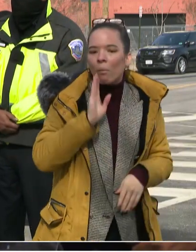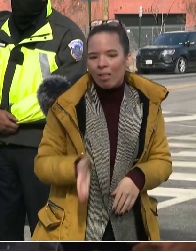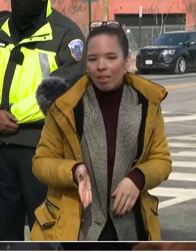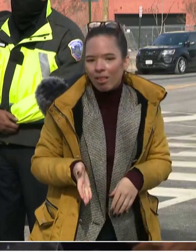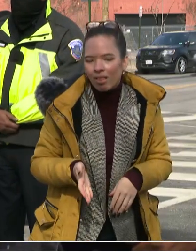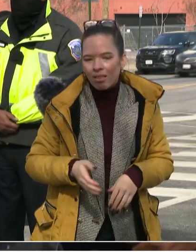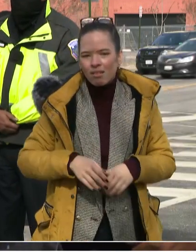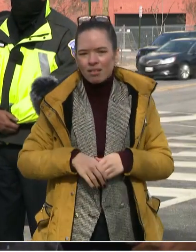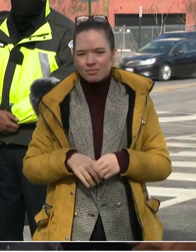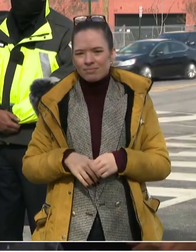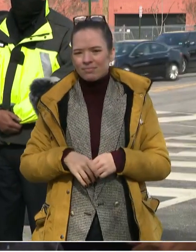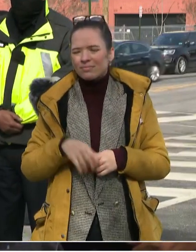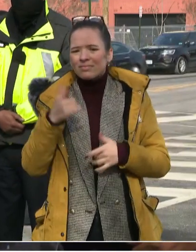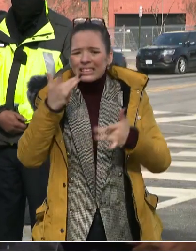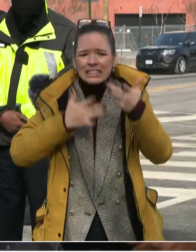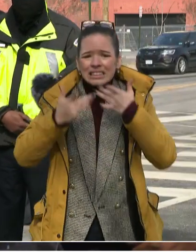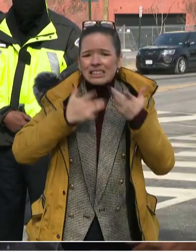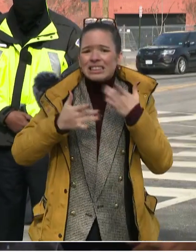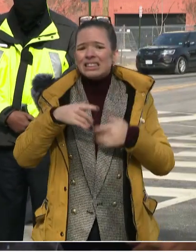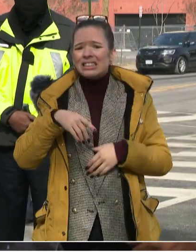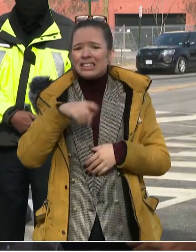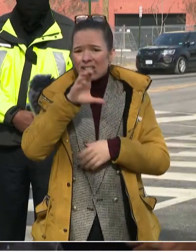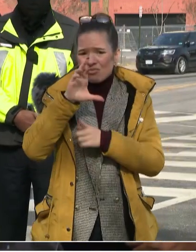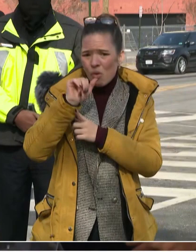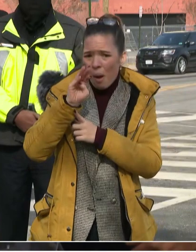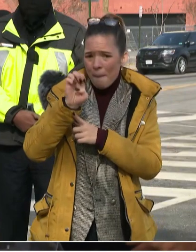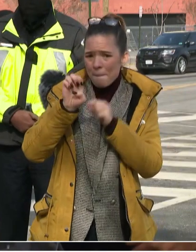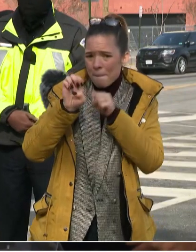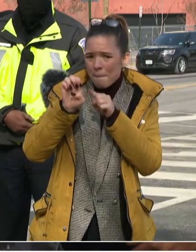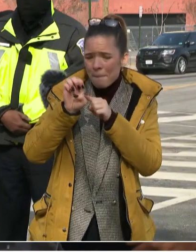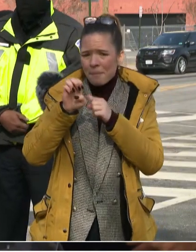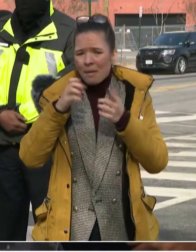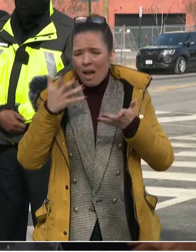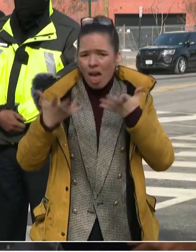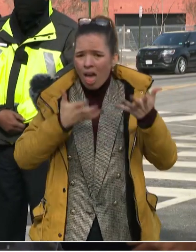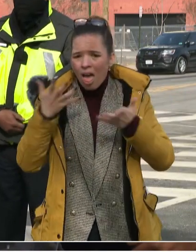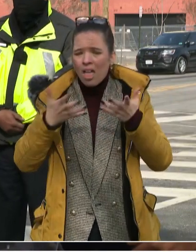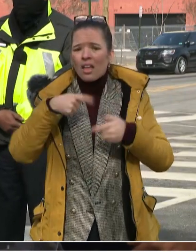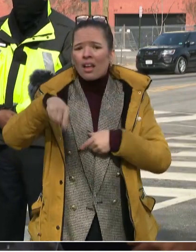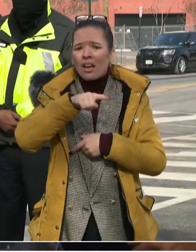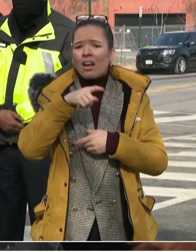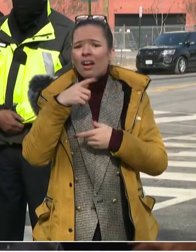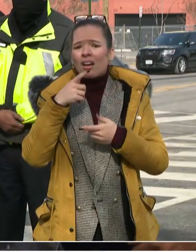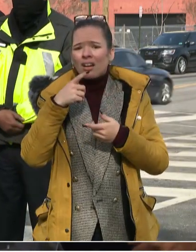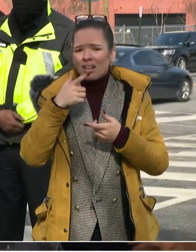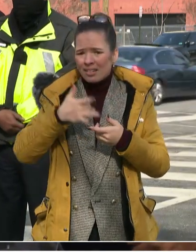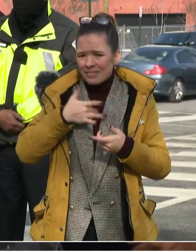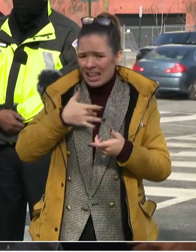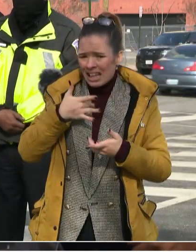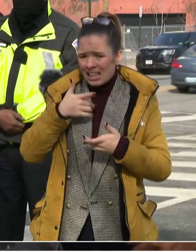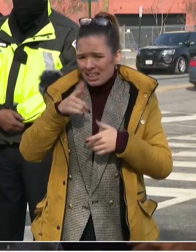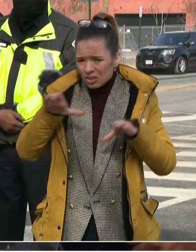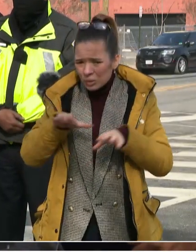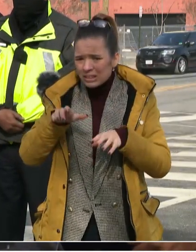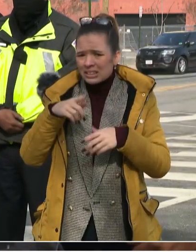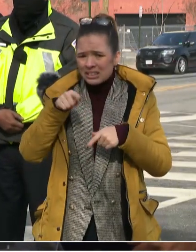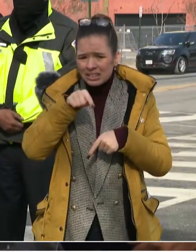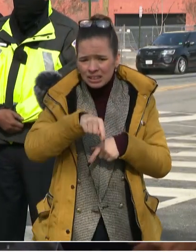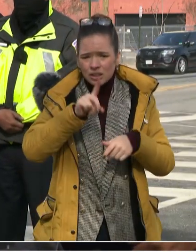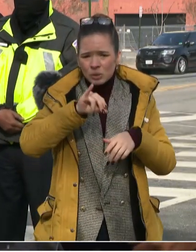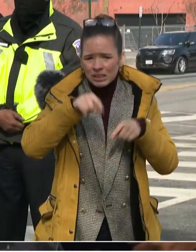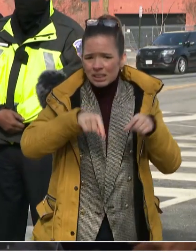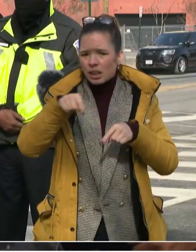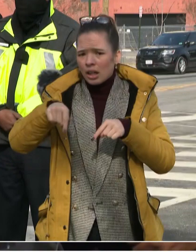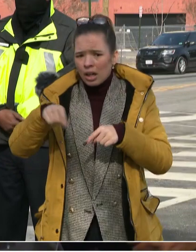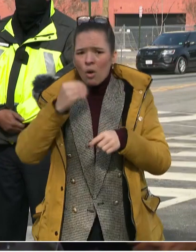seeing in the crimes that are being committed are a reflection of what these children are experiencing both at home and in the